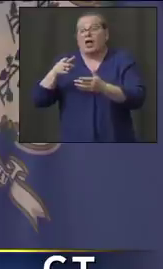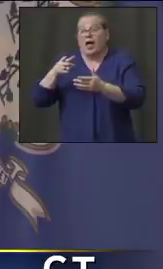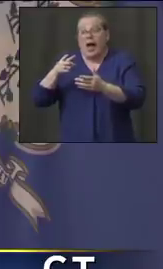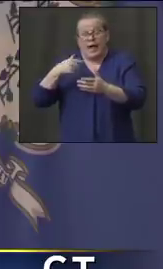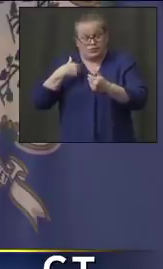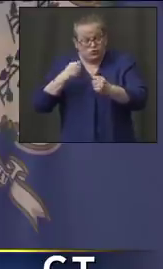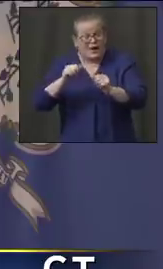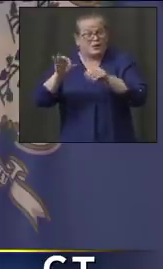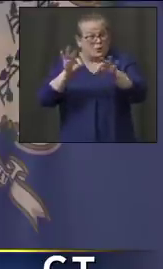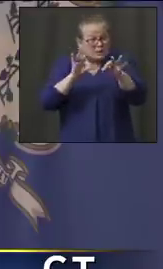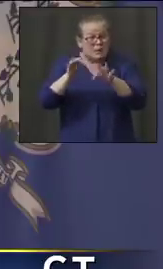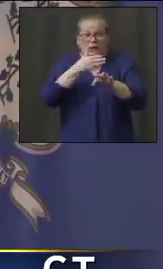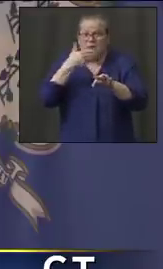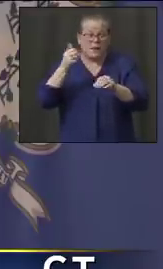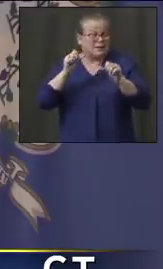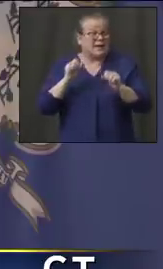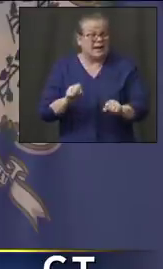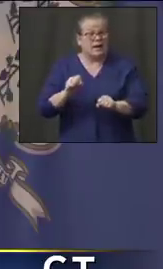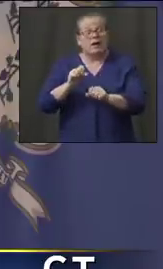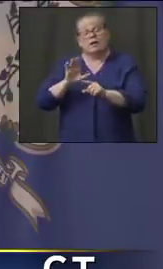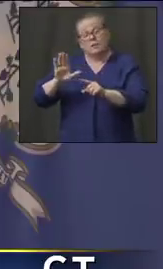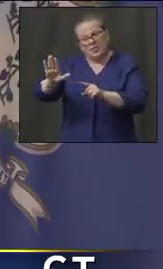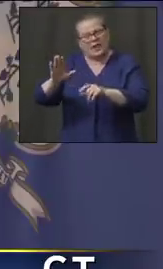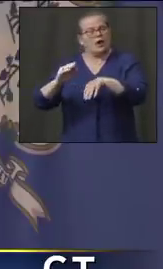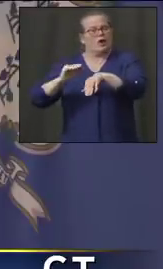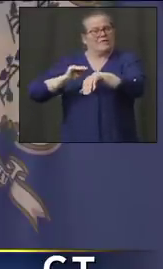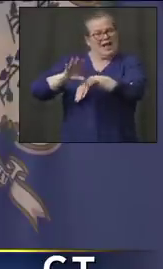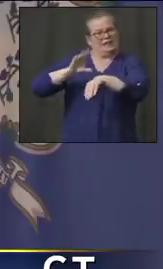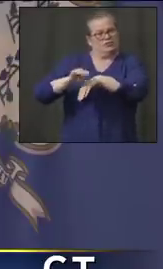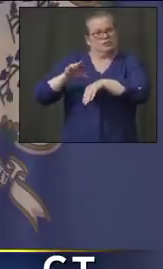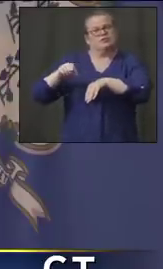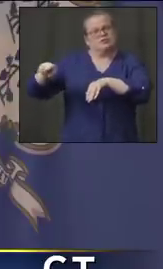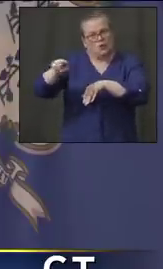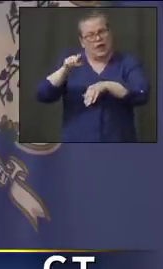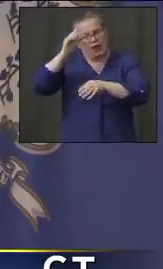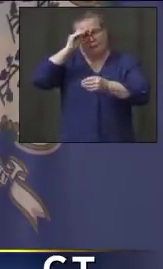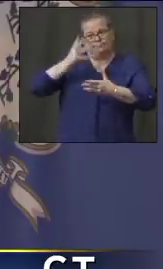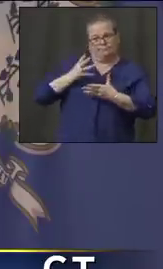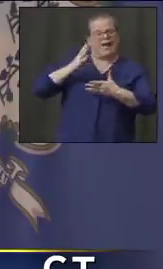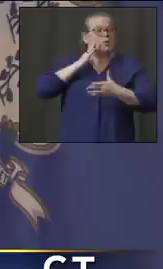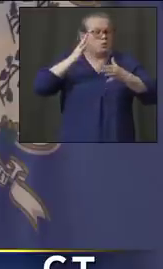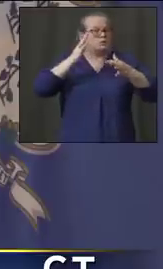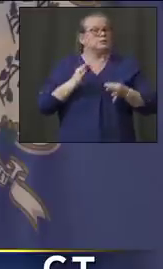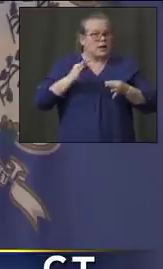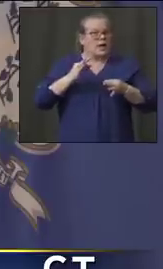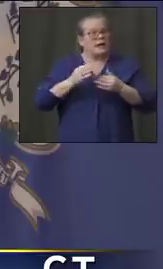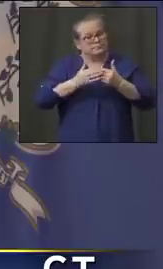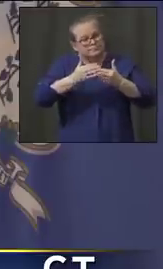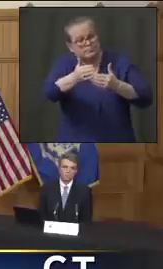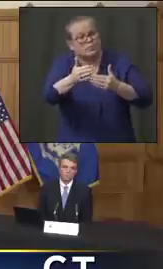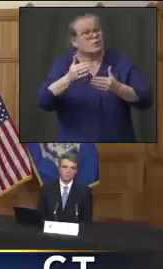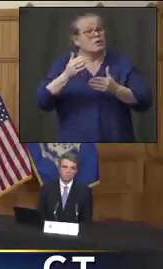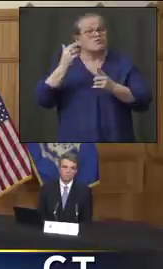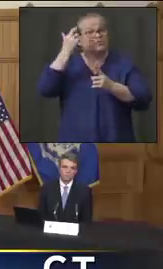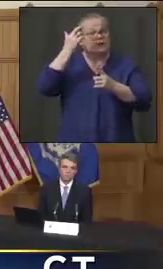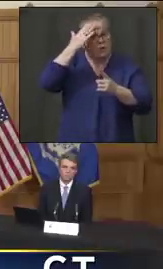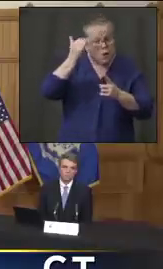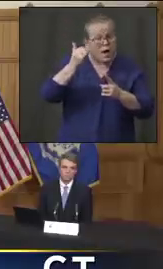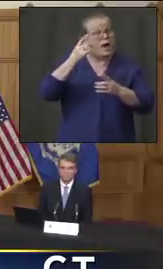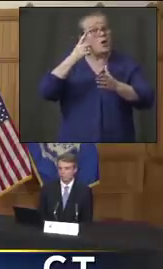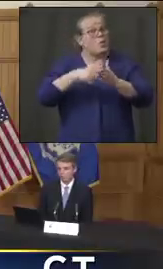forward, and let you know what we decided and why we decided it. And last question, I see in these